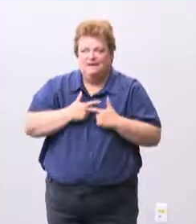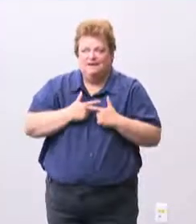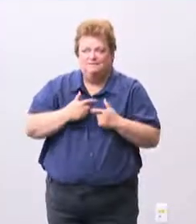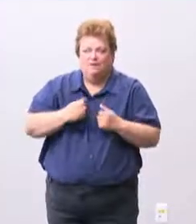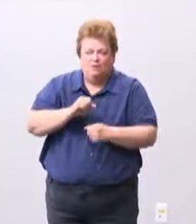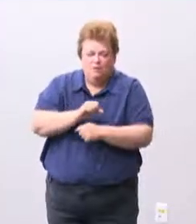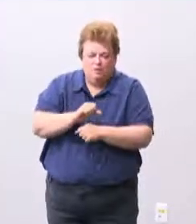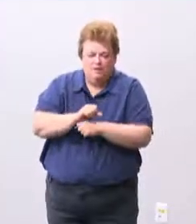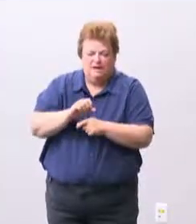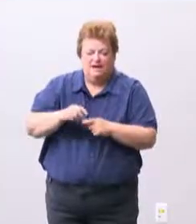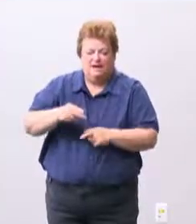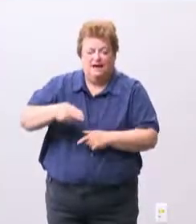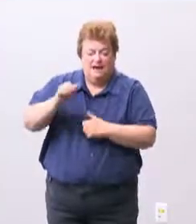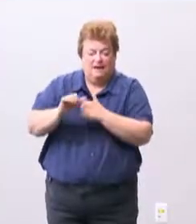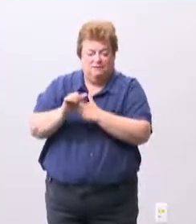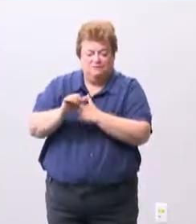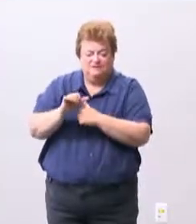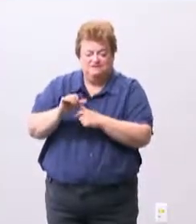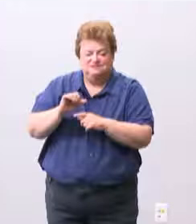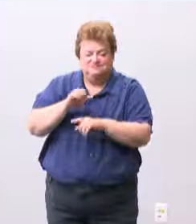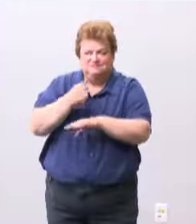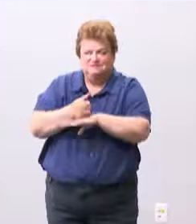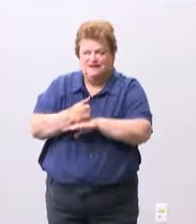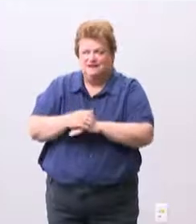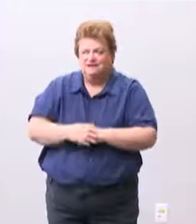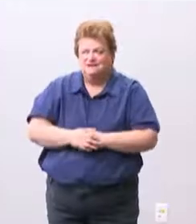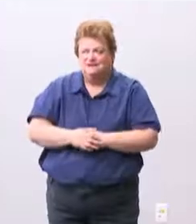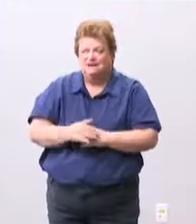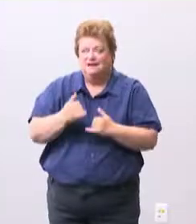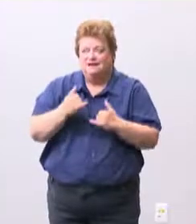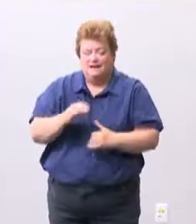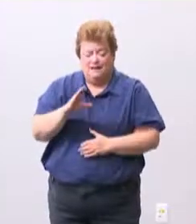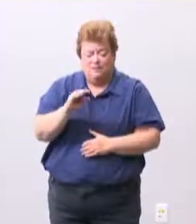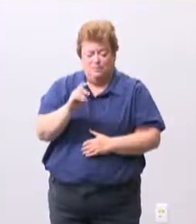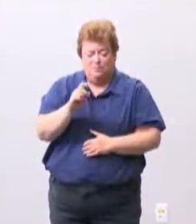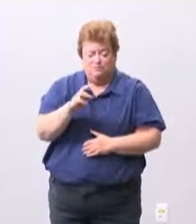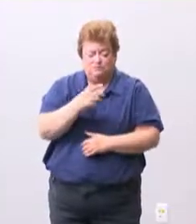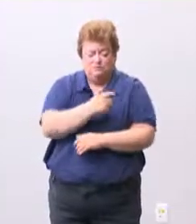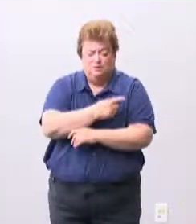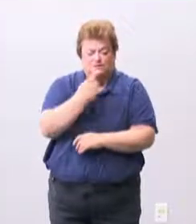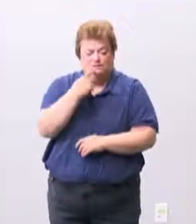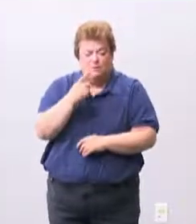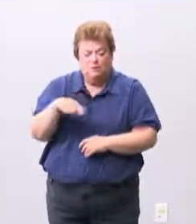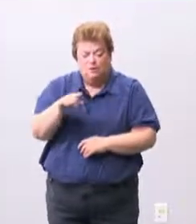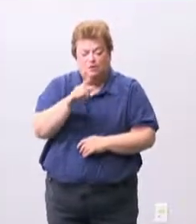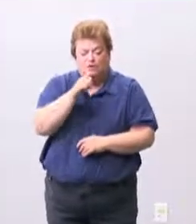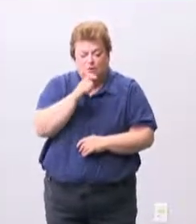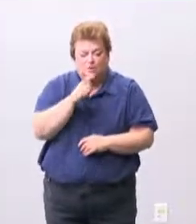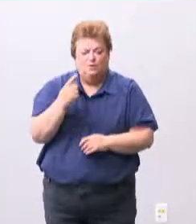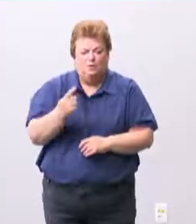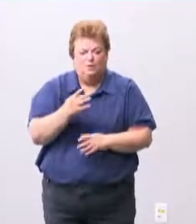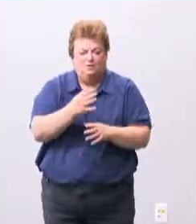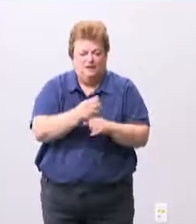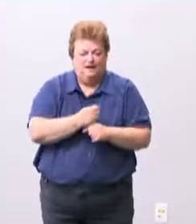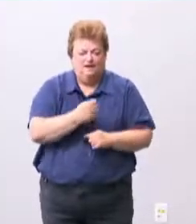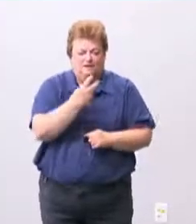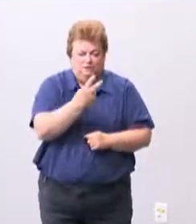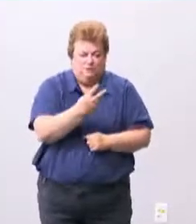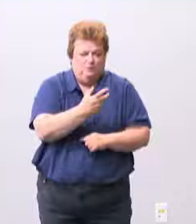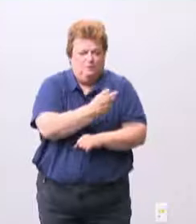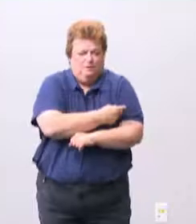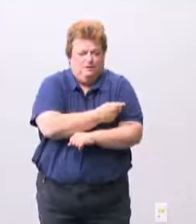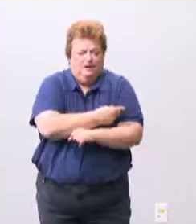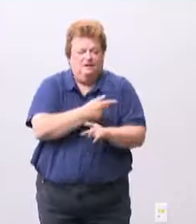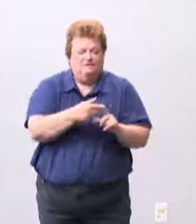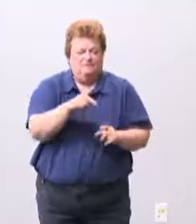settings. Right now, the booster dose recommendation only applies to people who have received 2 doses of Pfizer